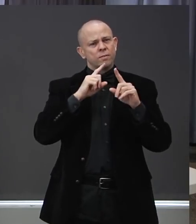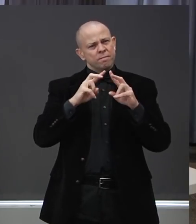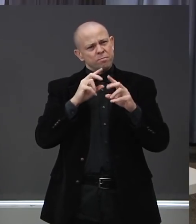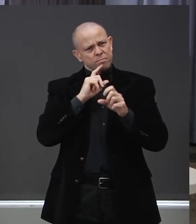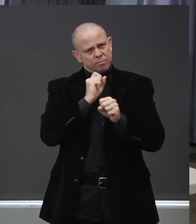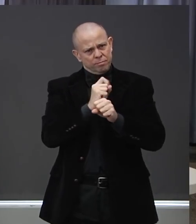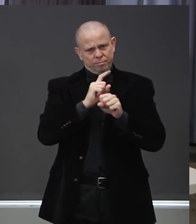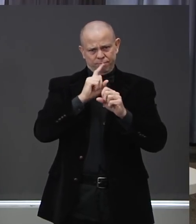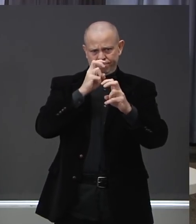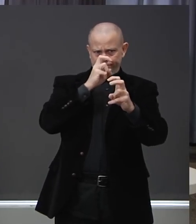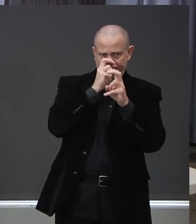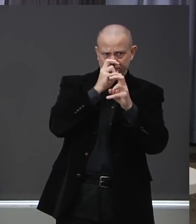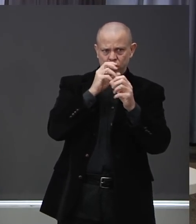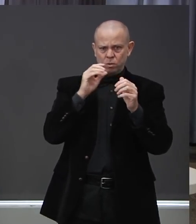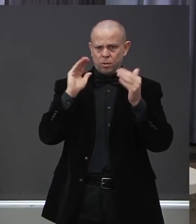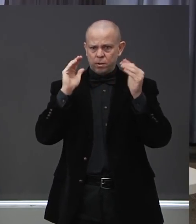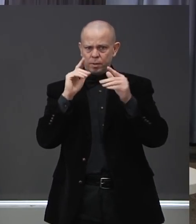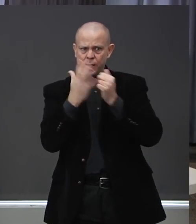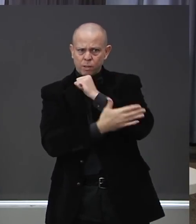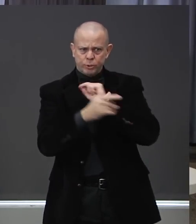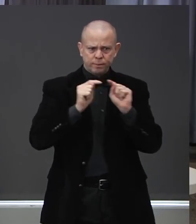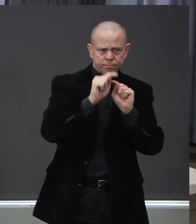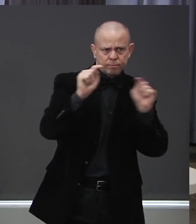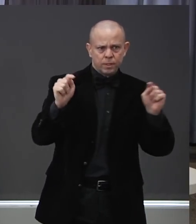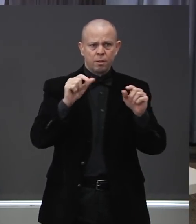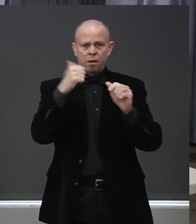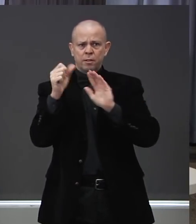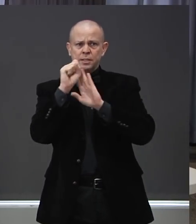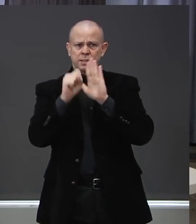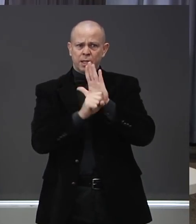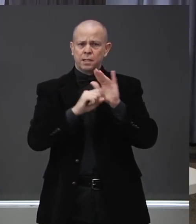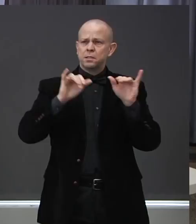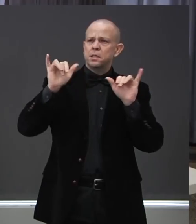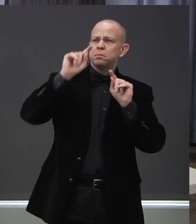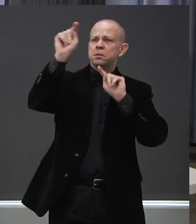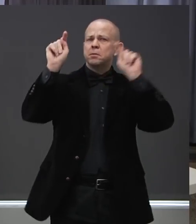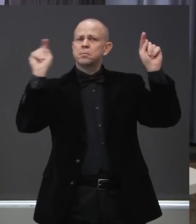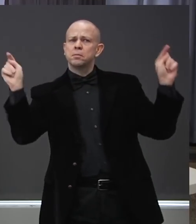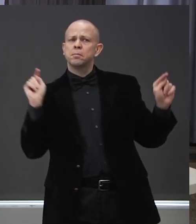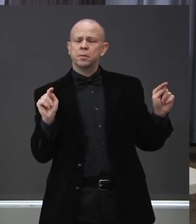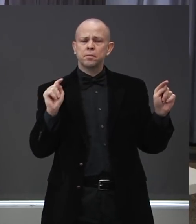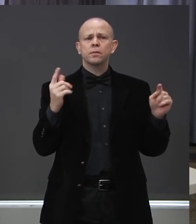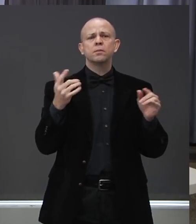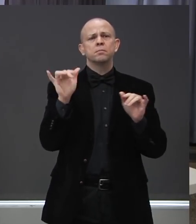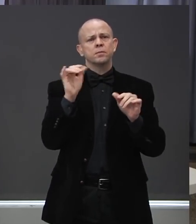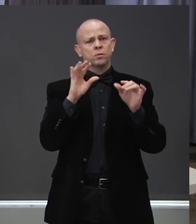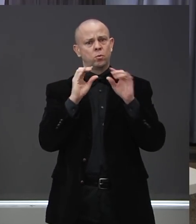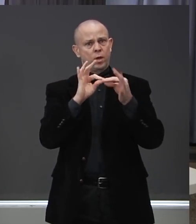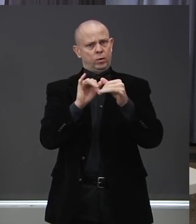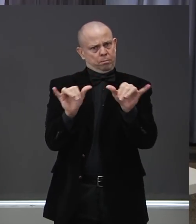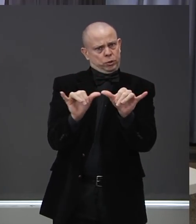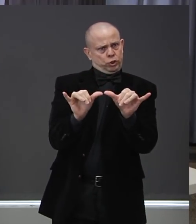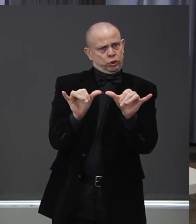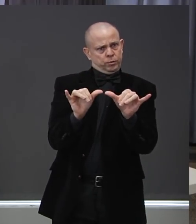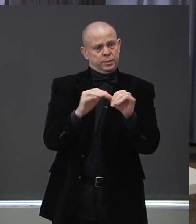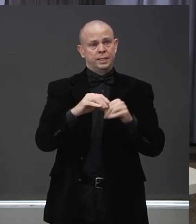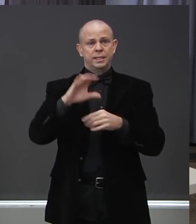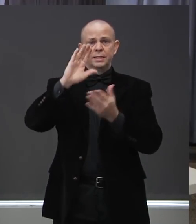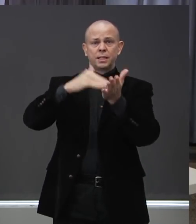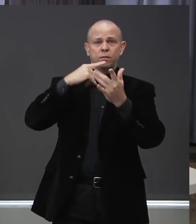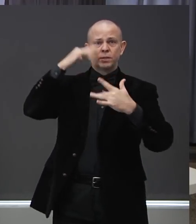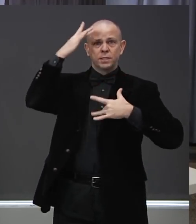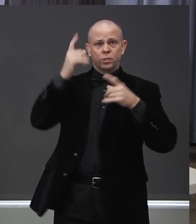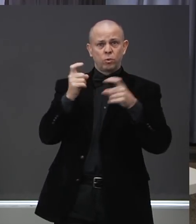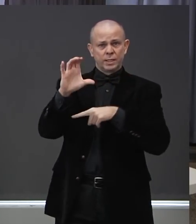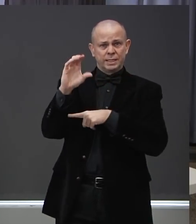now more aligned with the way other states have set their measures. The metrics take into account the measures the CDC has recommended as benchmarks